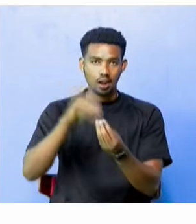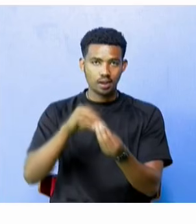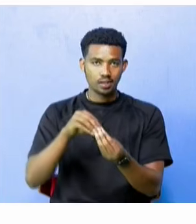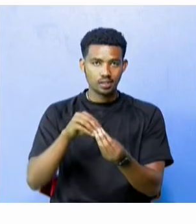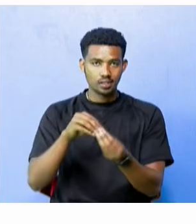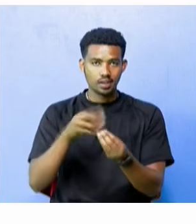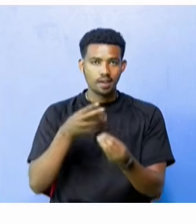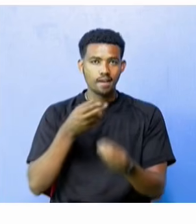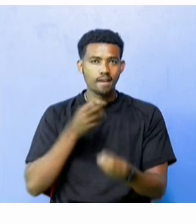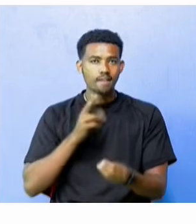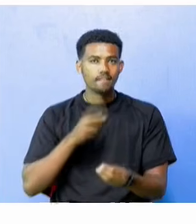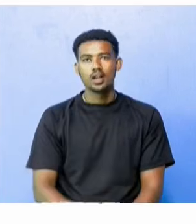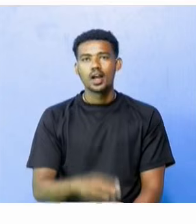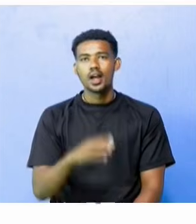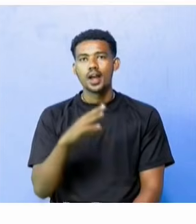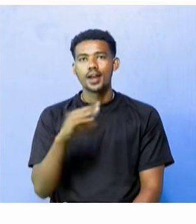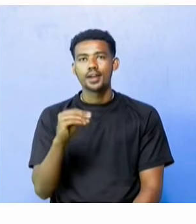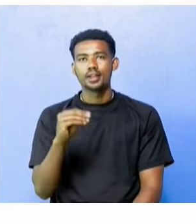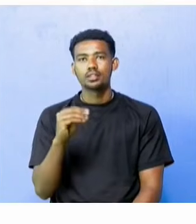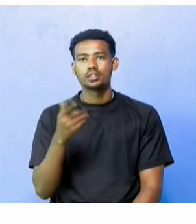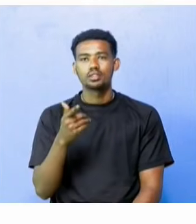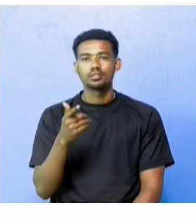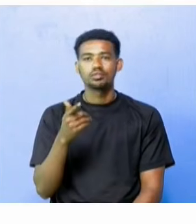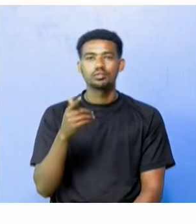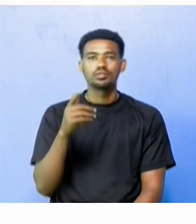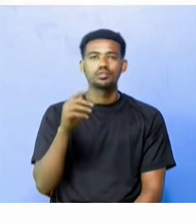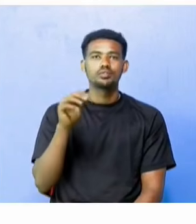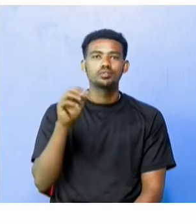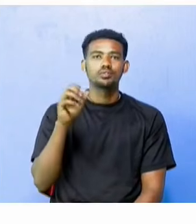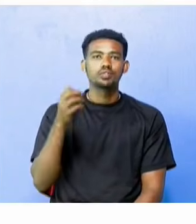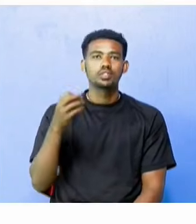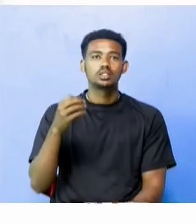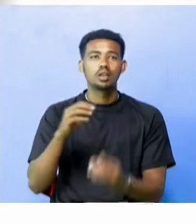And the superlative form, fastest.